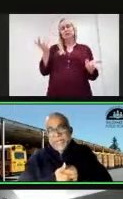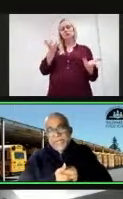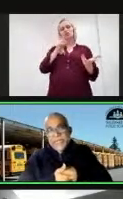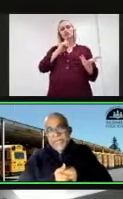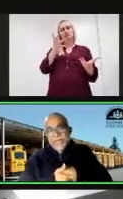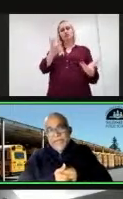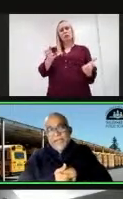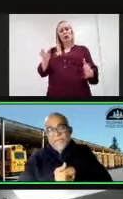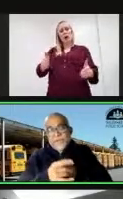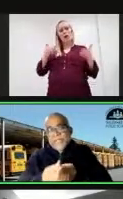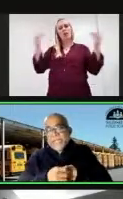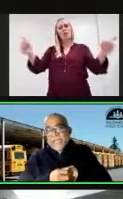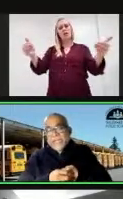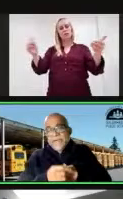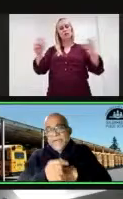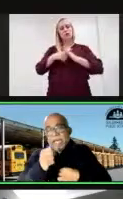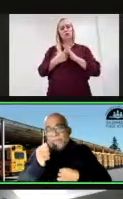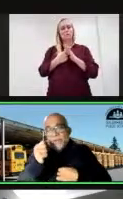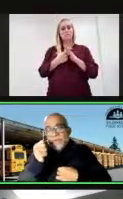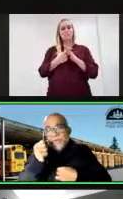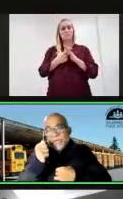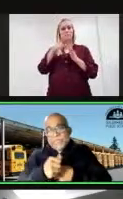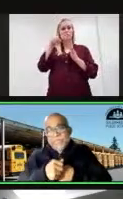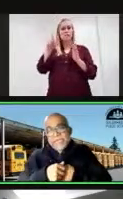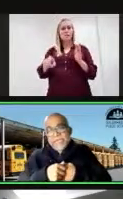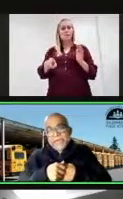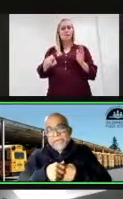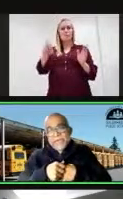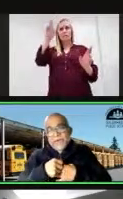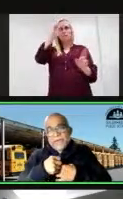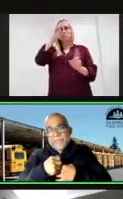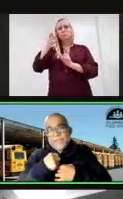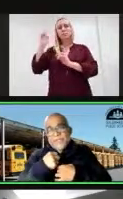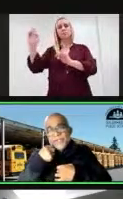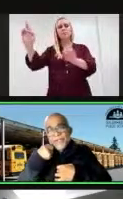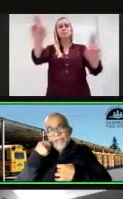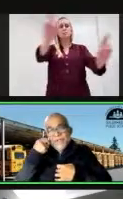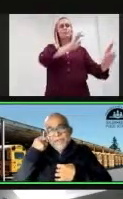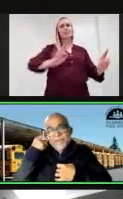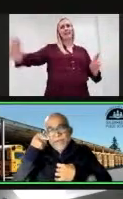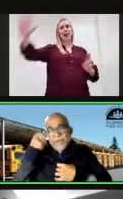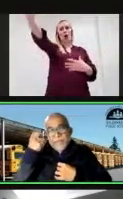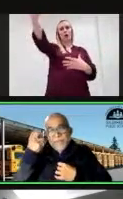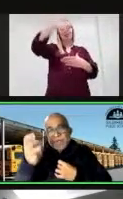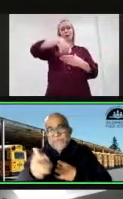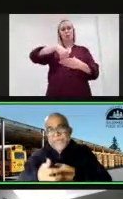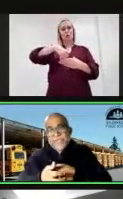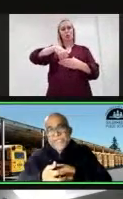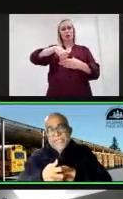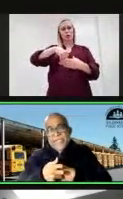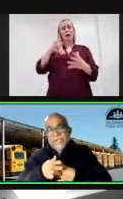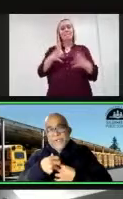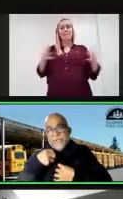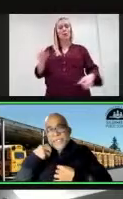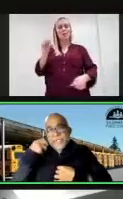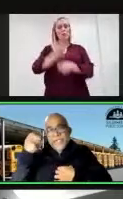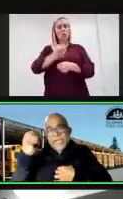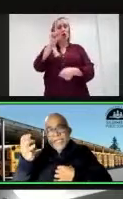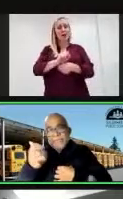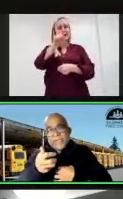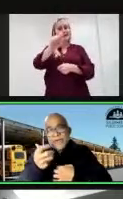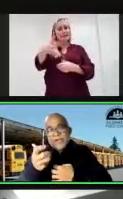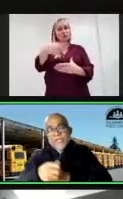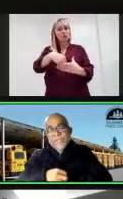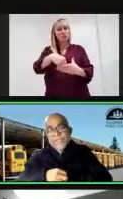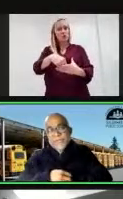jumpstart. And for that, we have to respect their contribution, the amount of work they need to do, and the